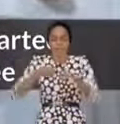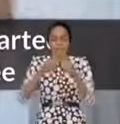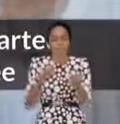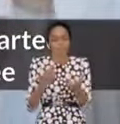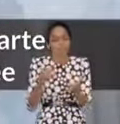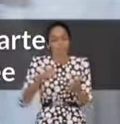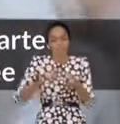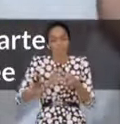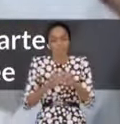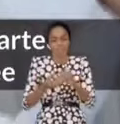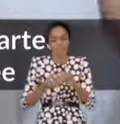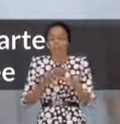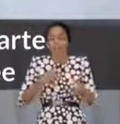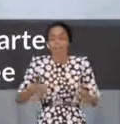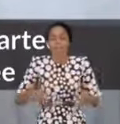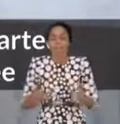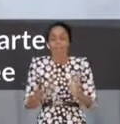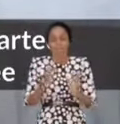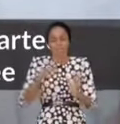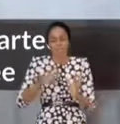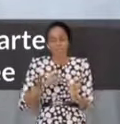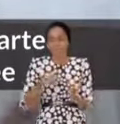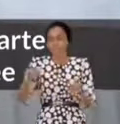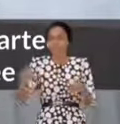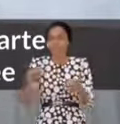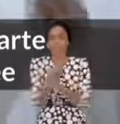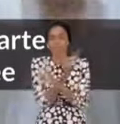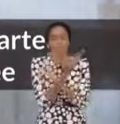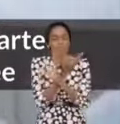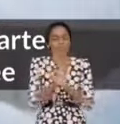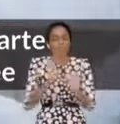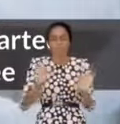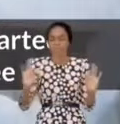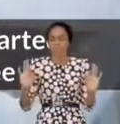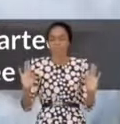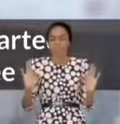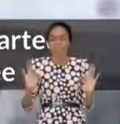To the place where I started. Break the chains, Lord, and let me go free.